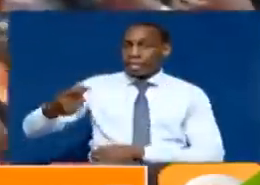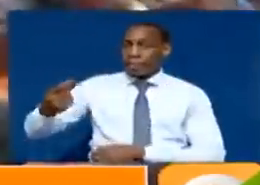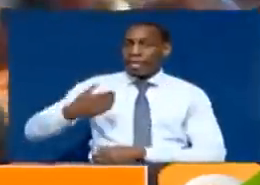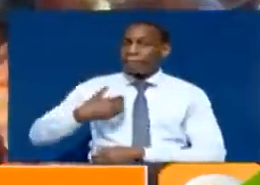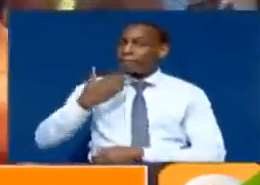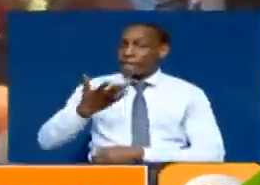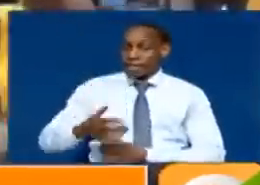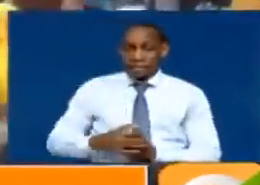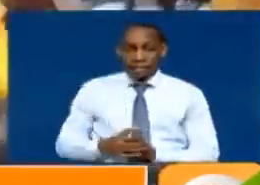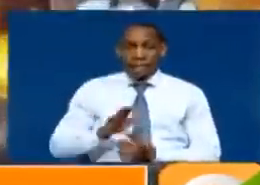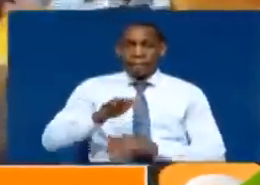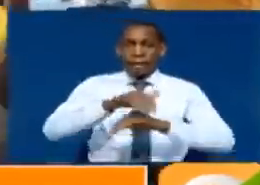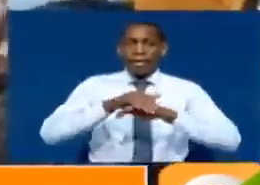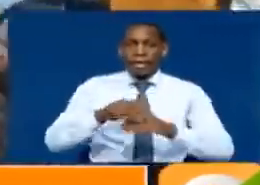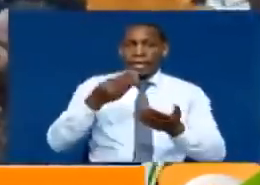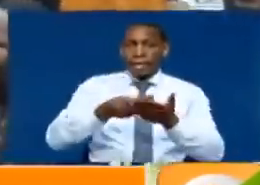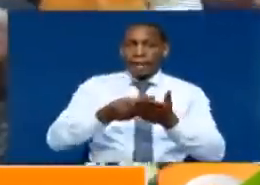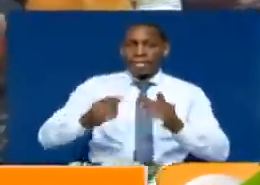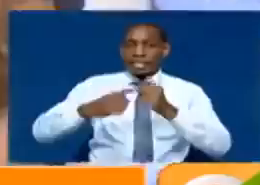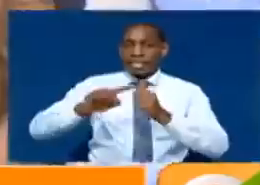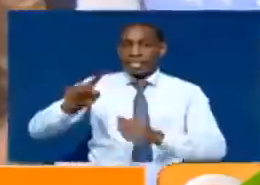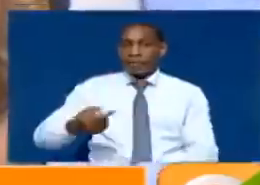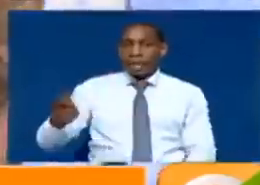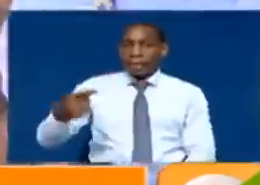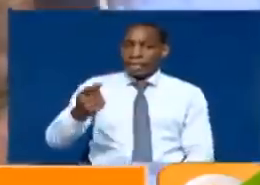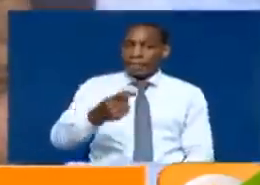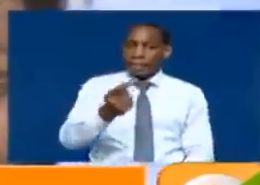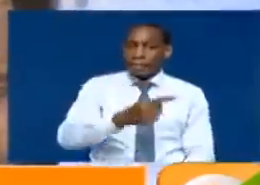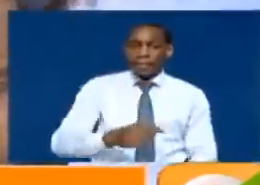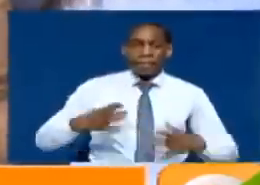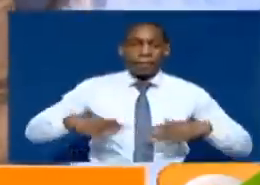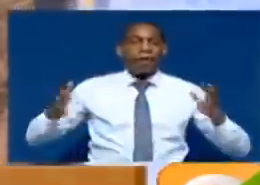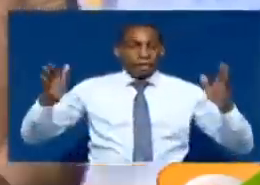mapato watapata shilingi 6,000 kila mwezi.